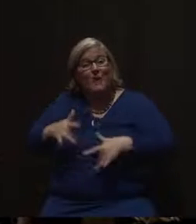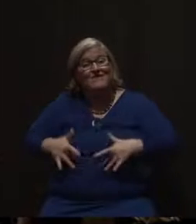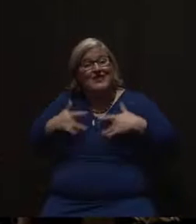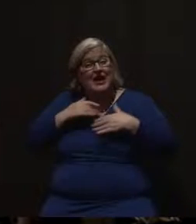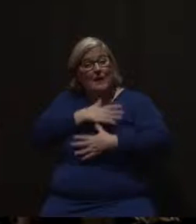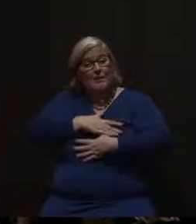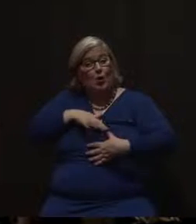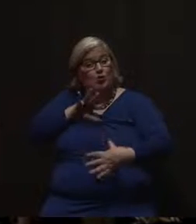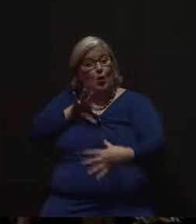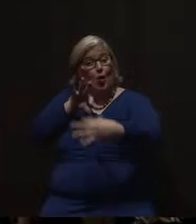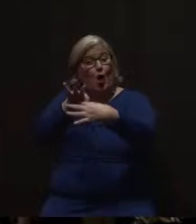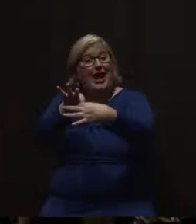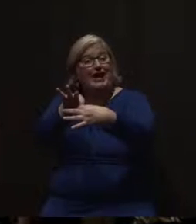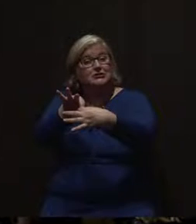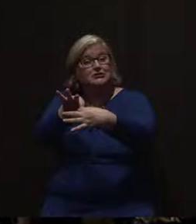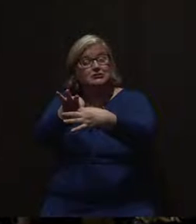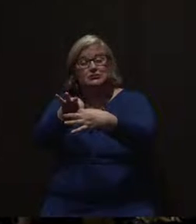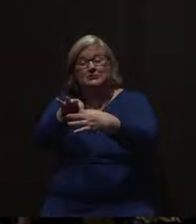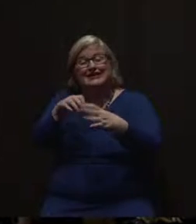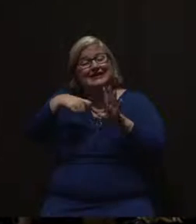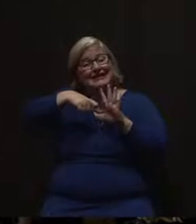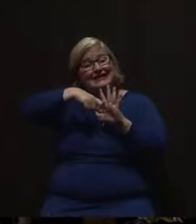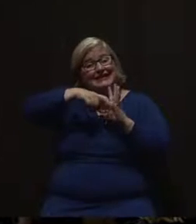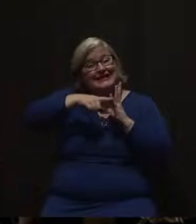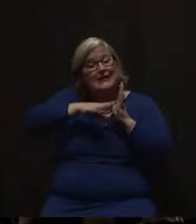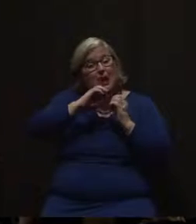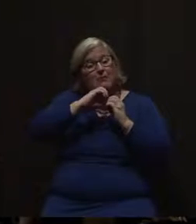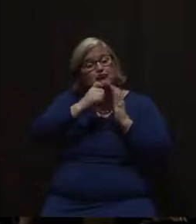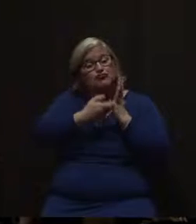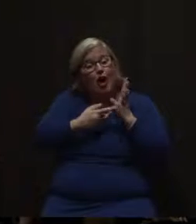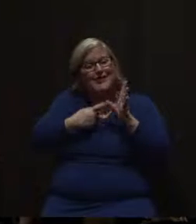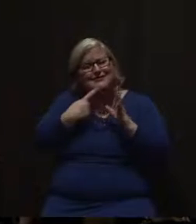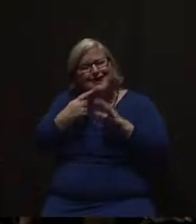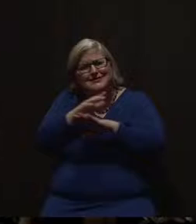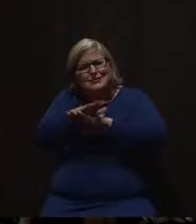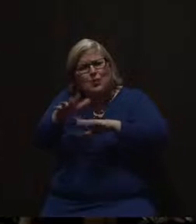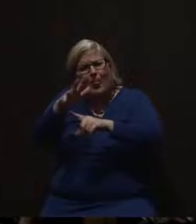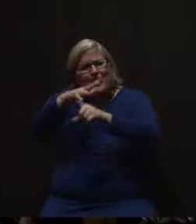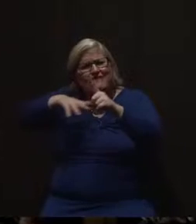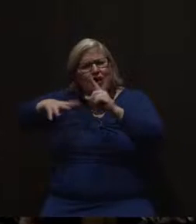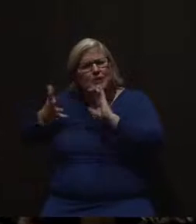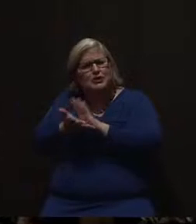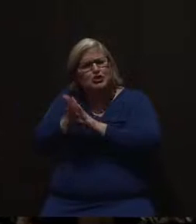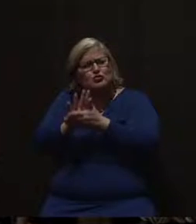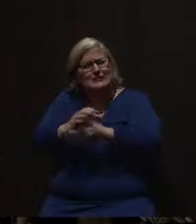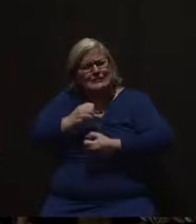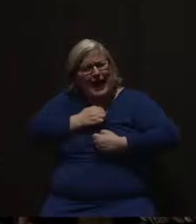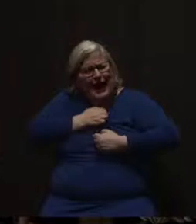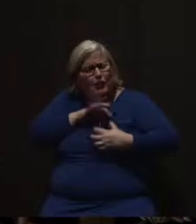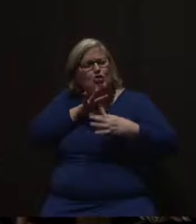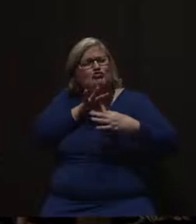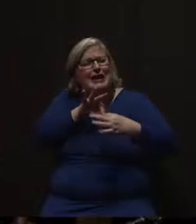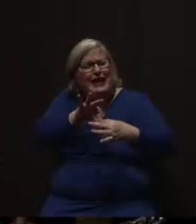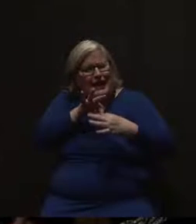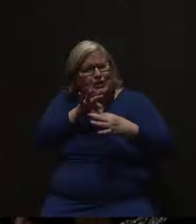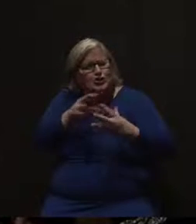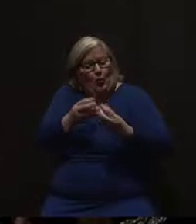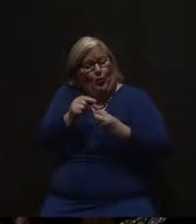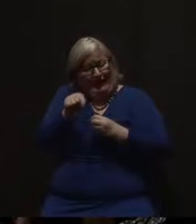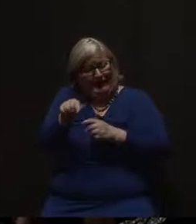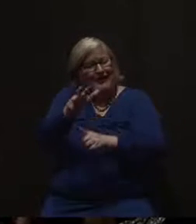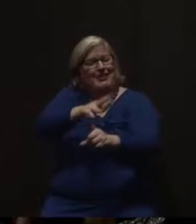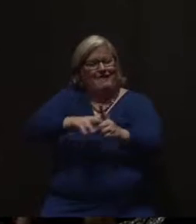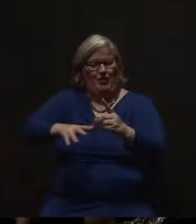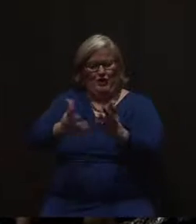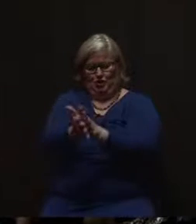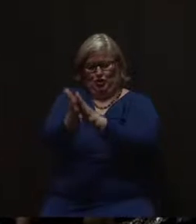it. And Robin Wall Kimmerer concludes that it's not the environment that is destroyed, it's our relationship to the environment